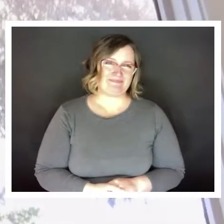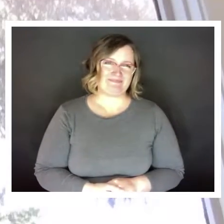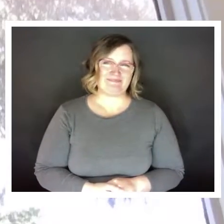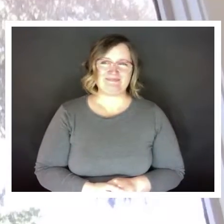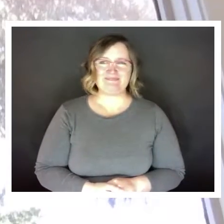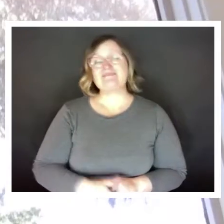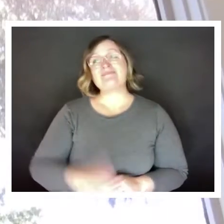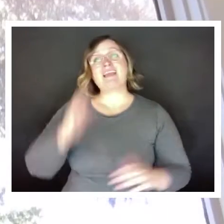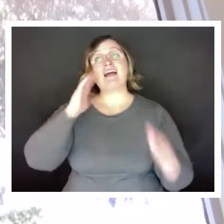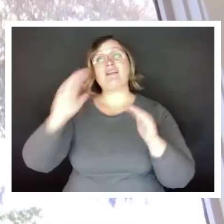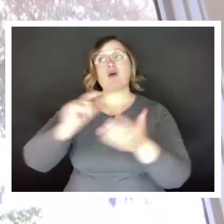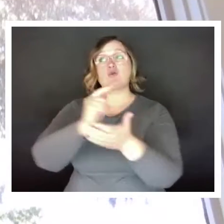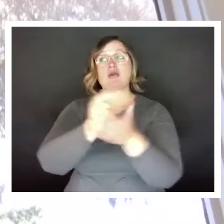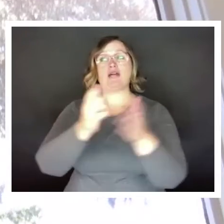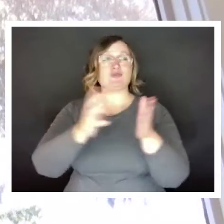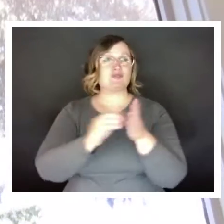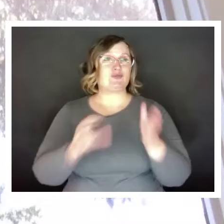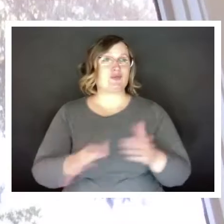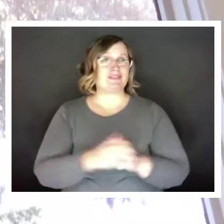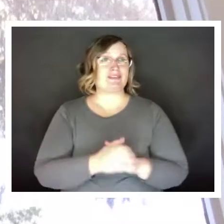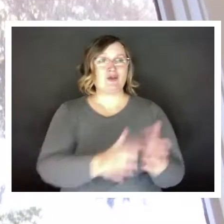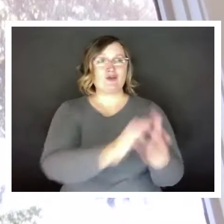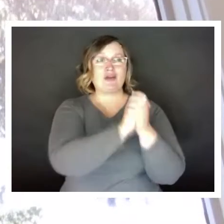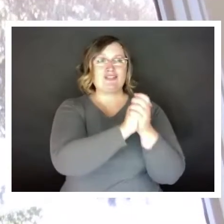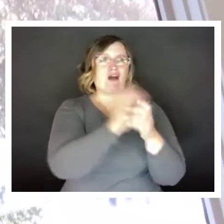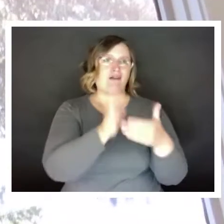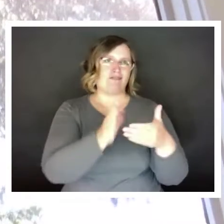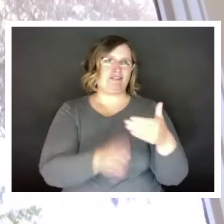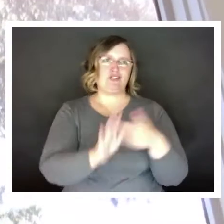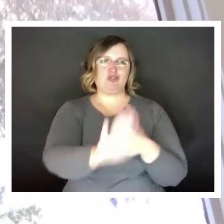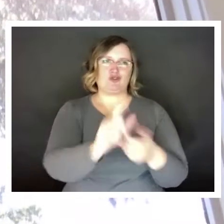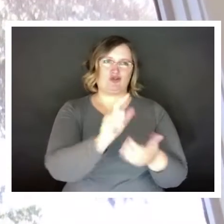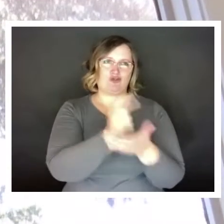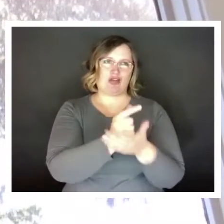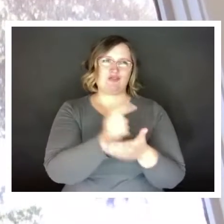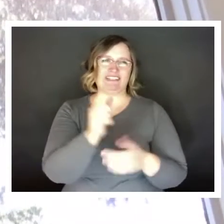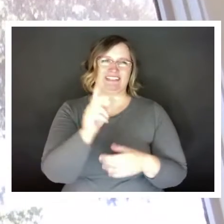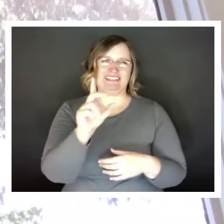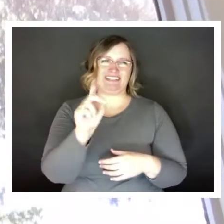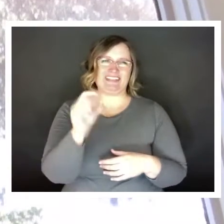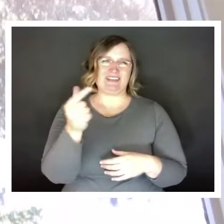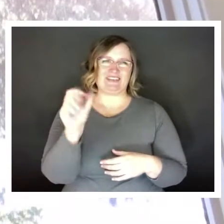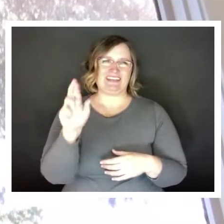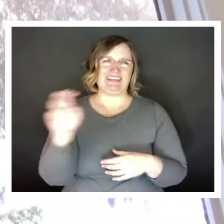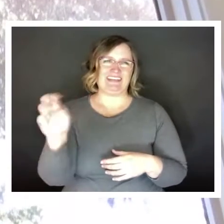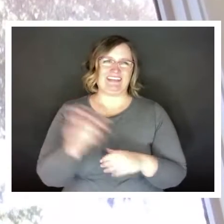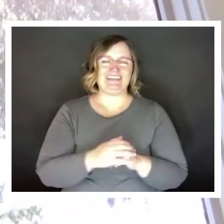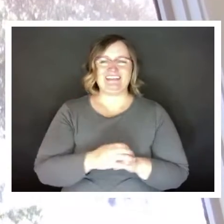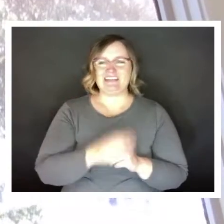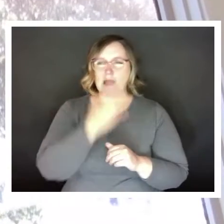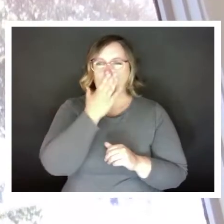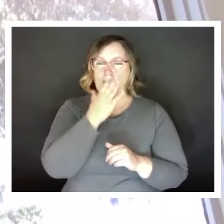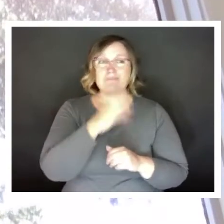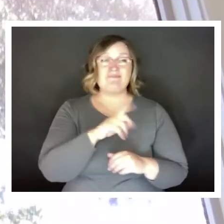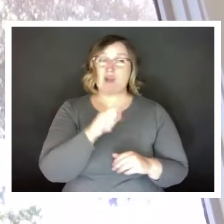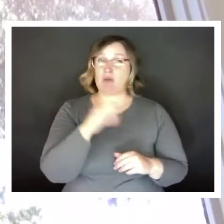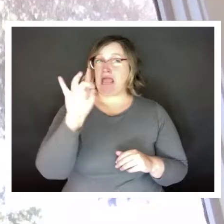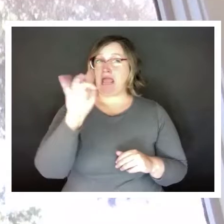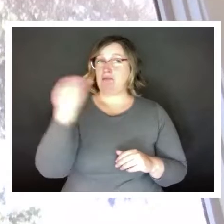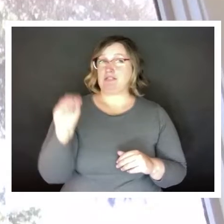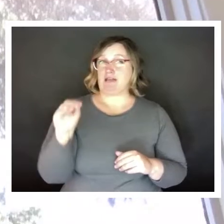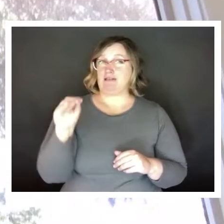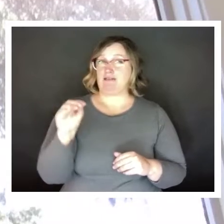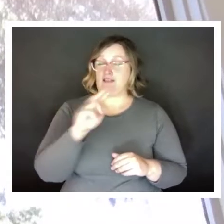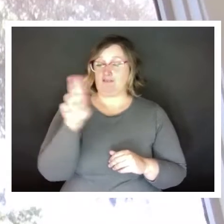Hi, graduate students. Congratulations on finishing your graduate degrees. You now join an exclusive group. Only 8% of the US